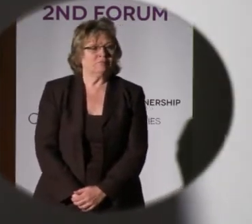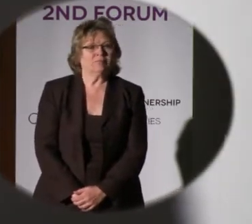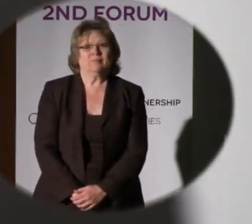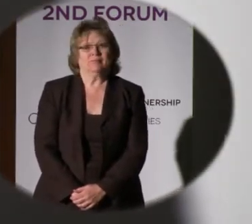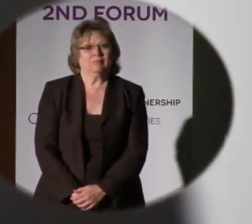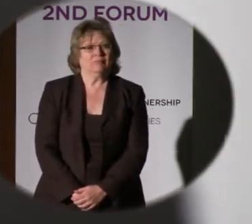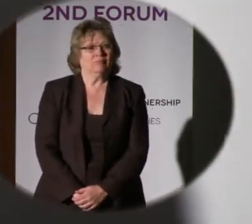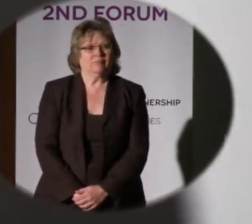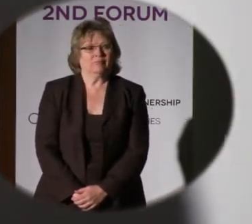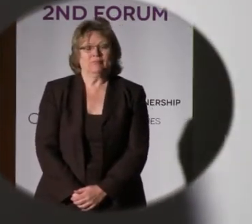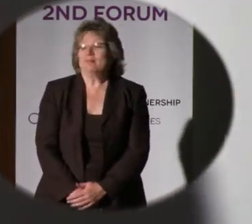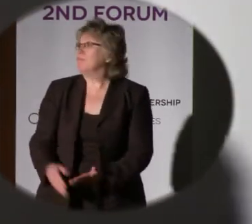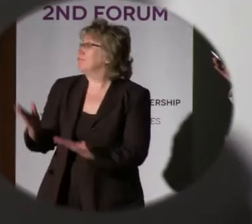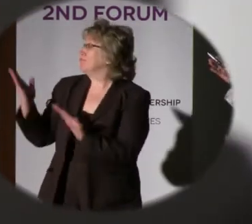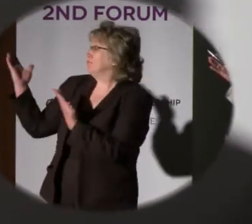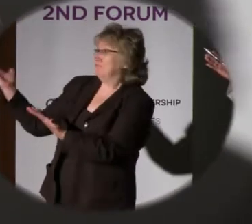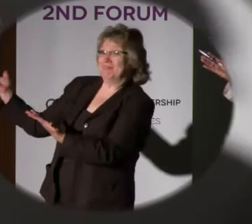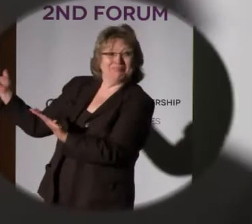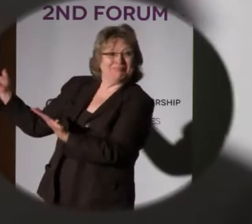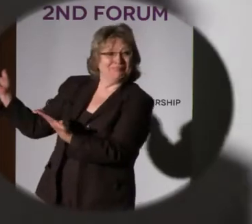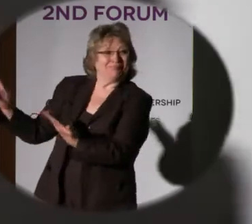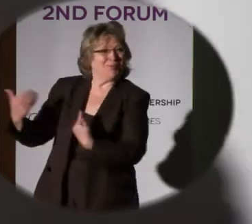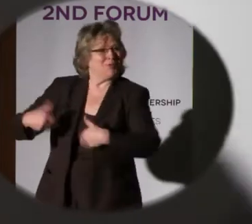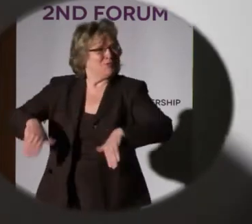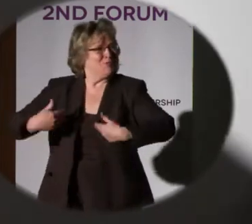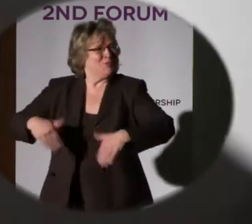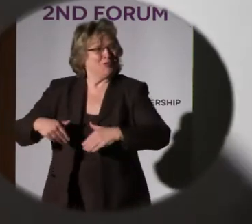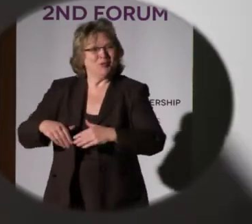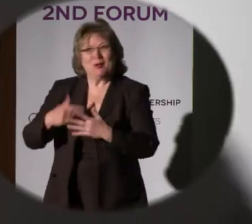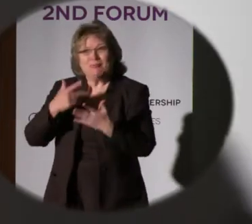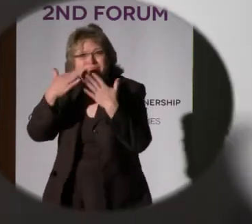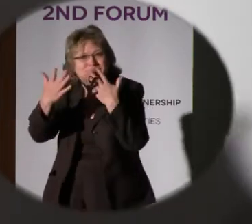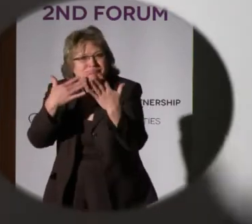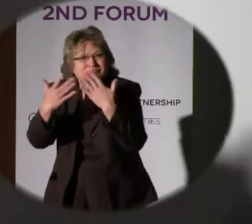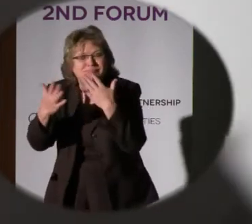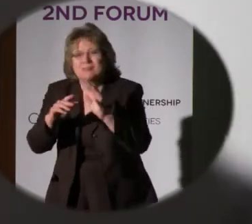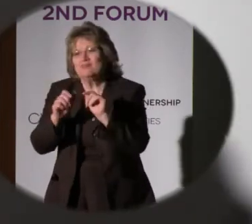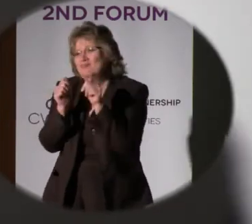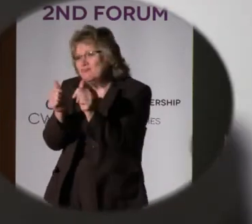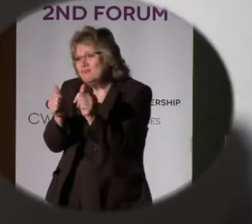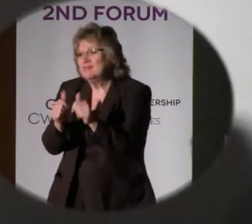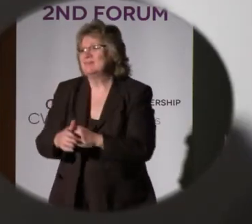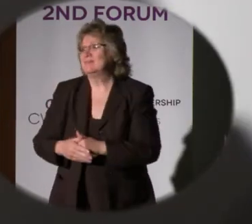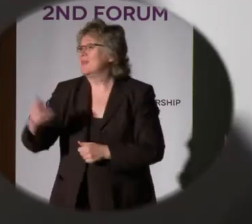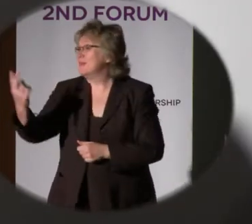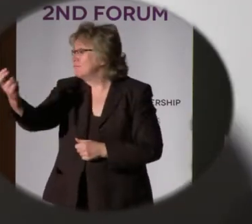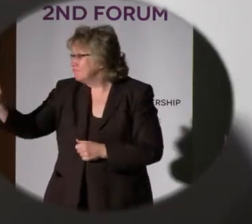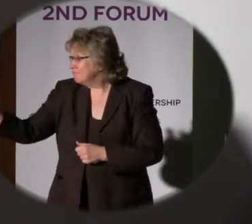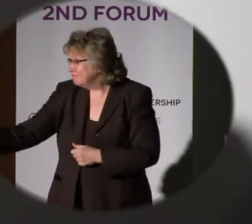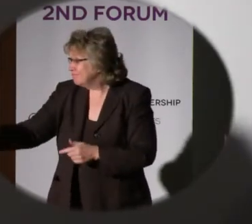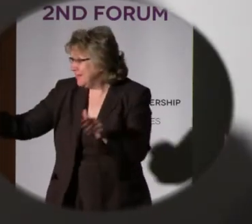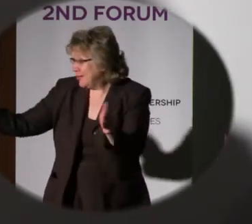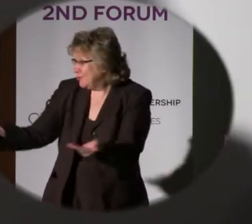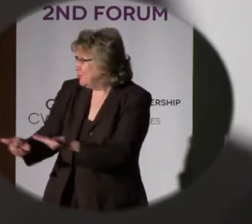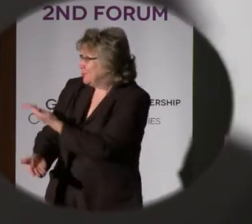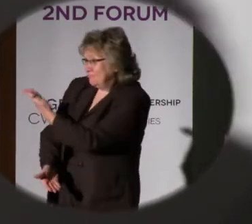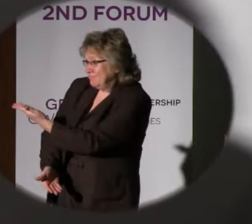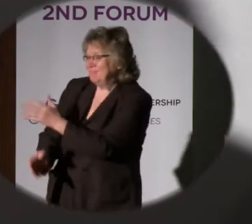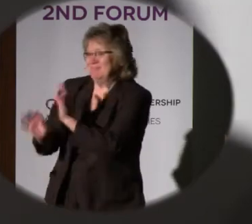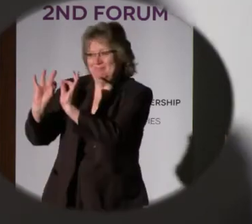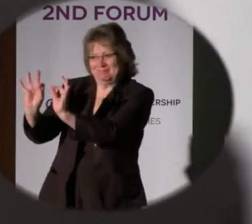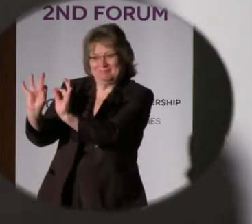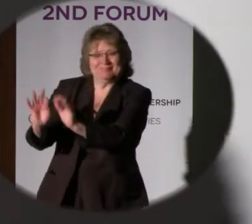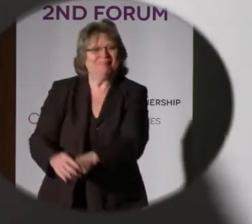Thank you to Mr. Wolfensohn, and thank you for Adzalla. I'm really, really very